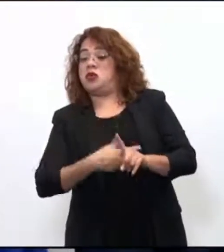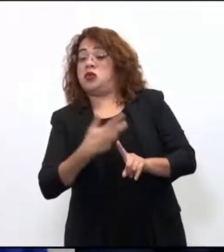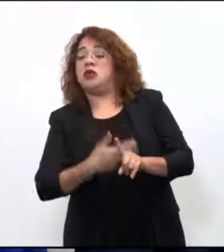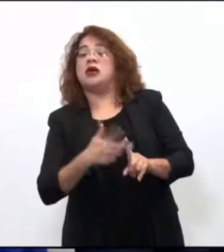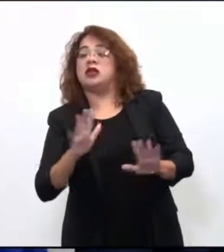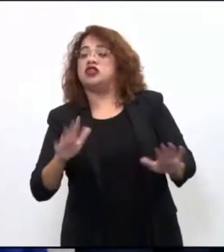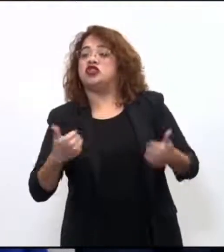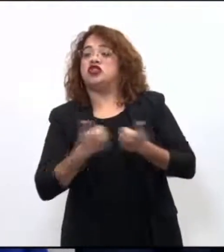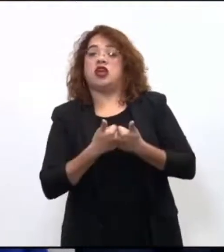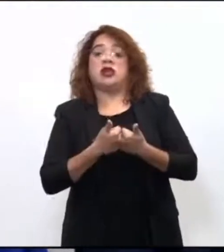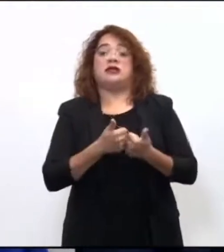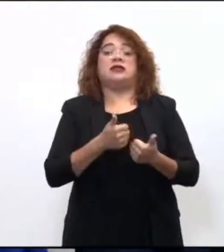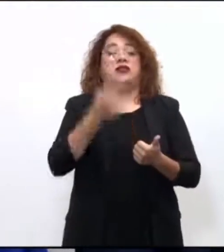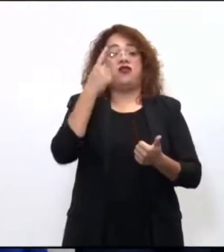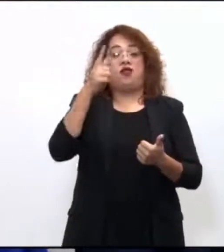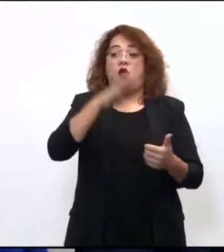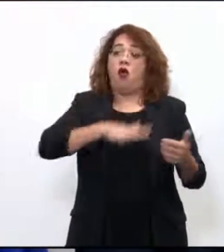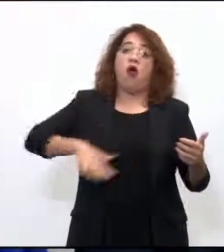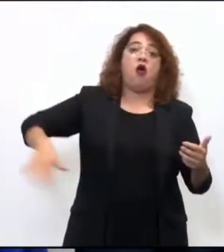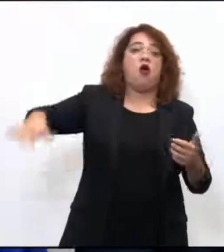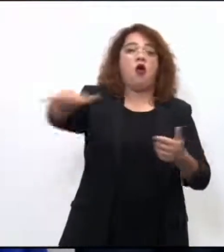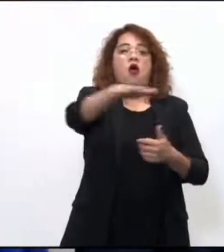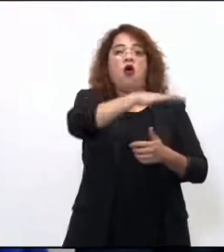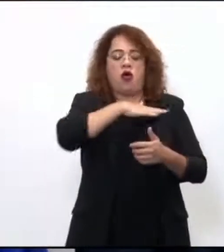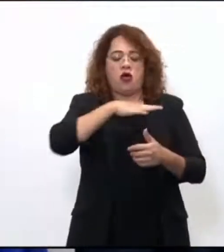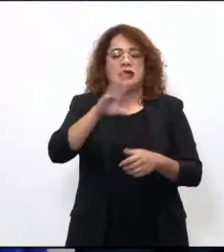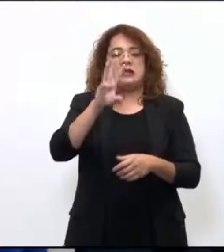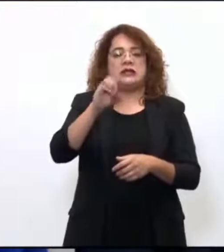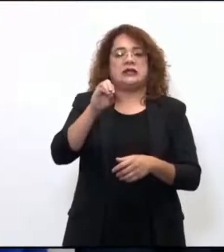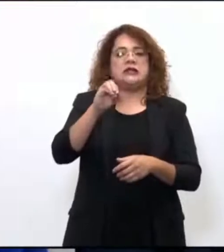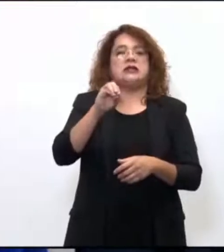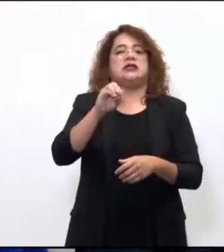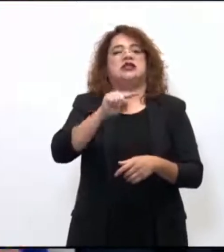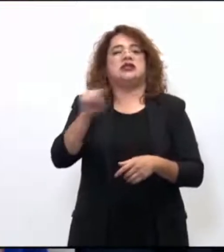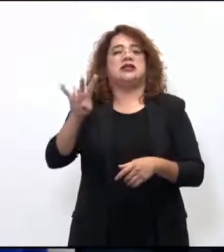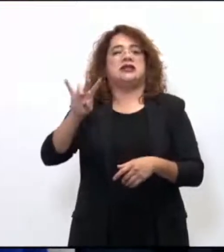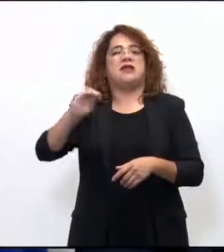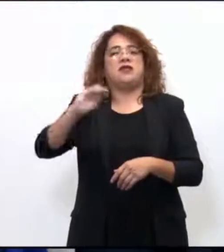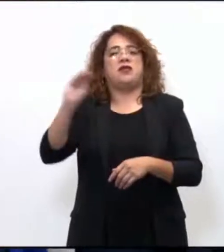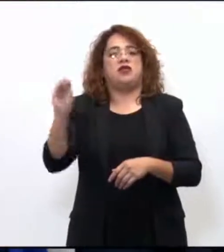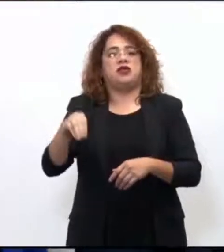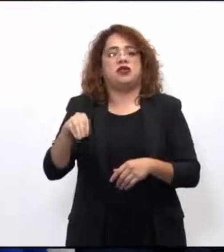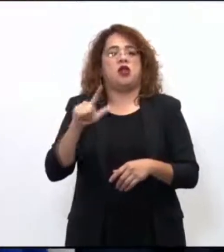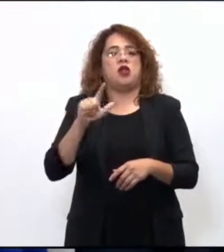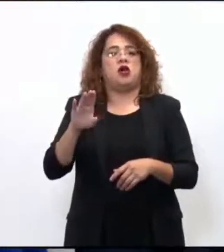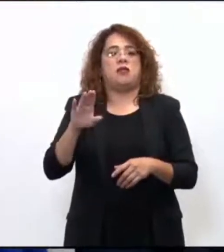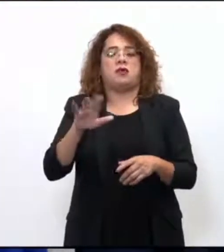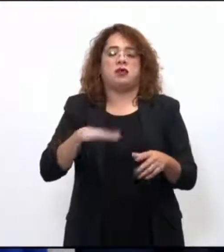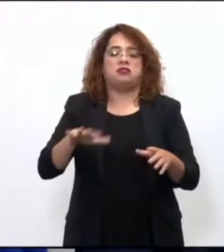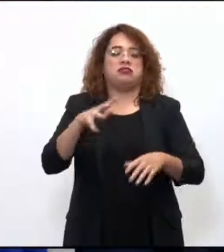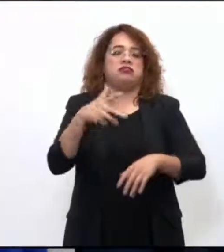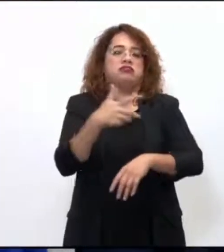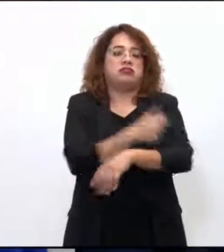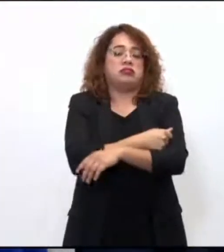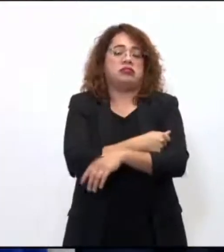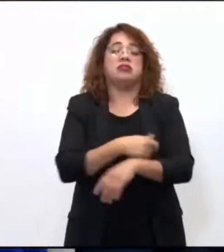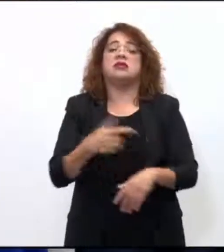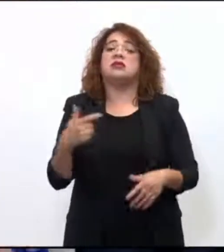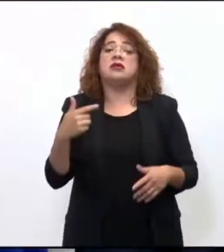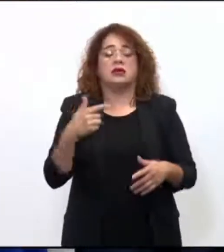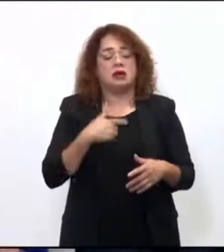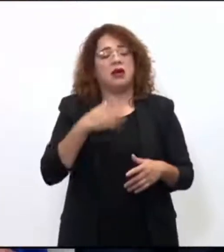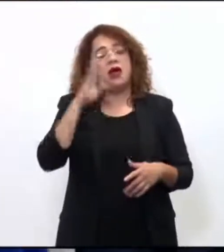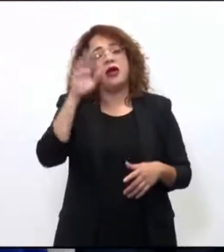challenge. It seems like an understated challenge because we've done so well, but we can't end up in a situation